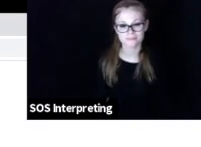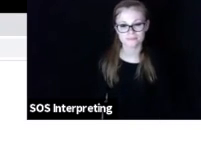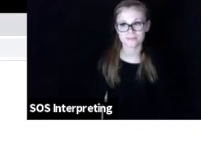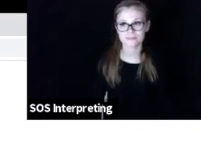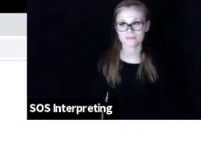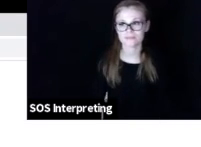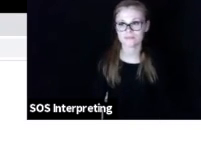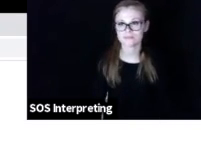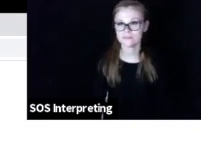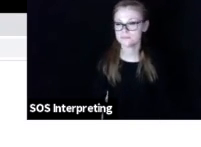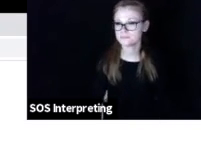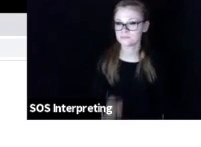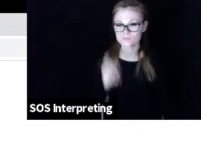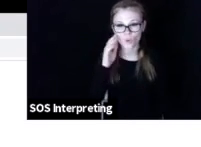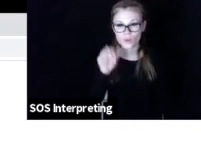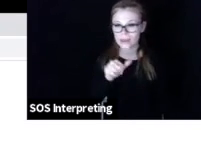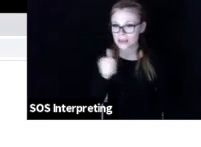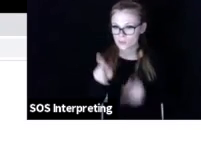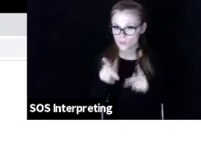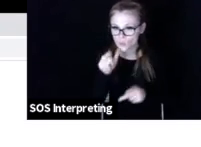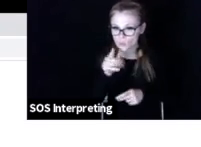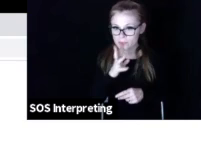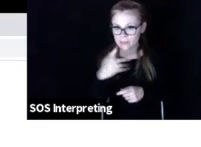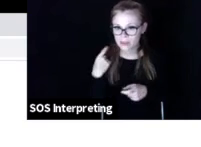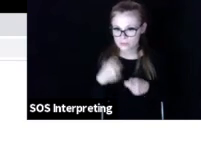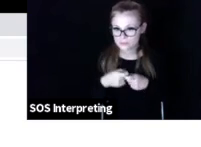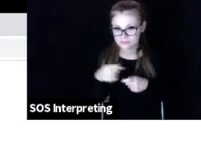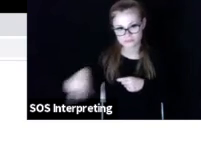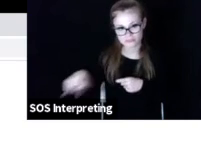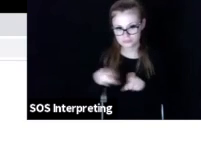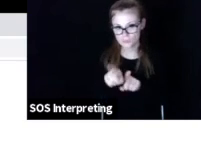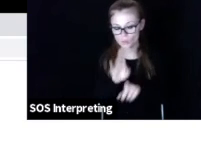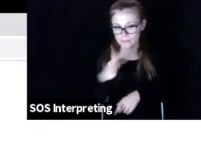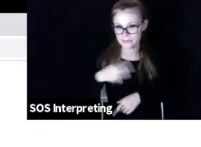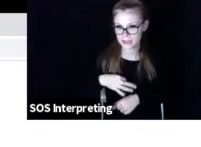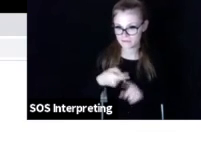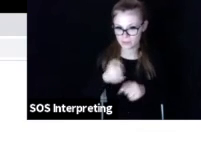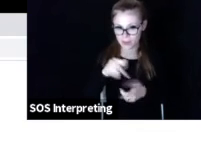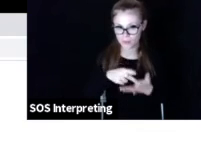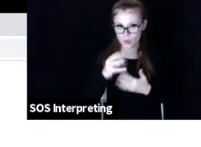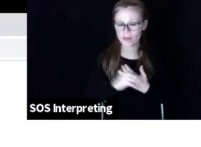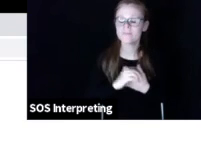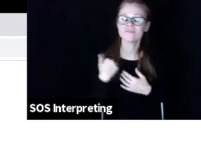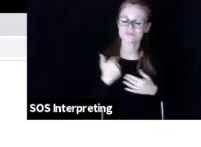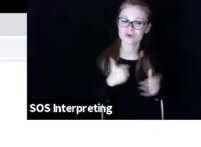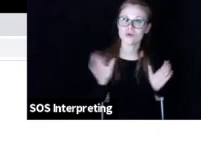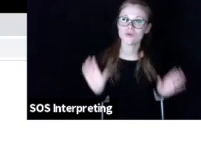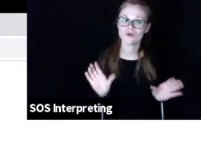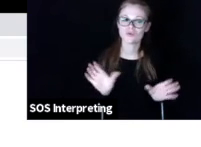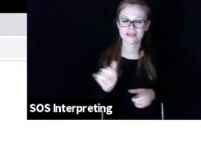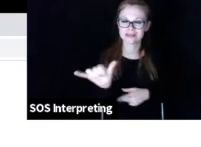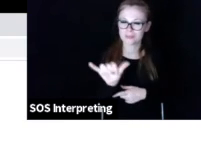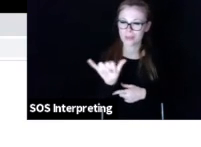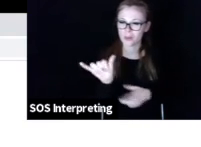If you know any Spanish-speaking individuals who would also benefit from this program, we are doing a similar